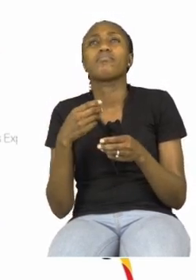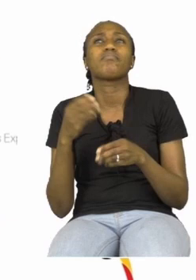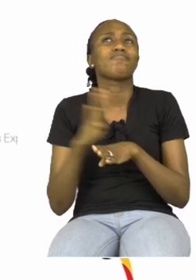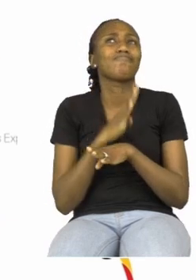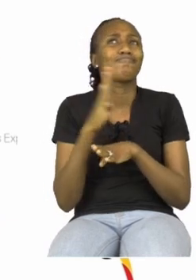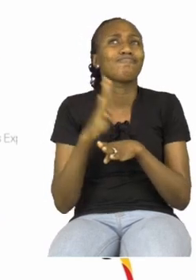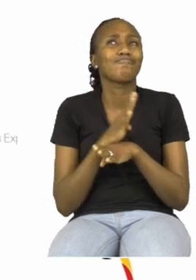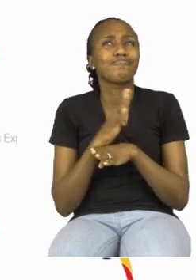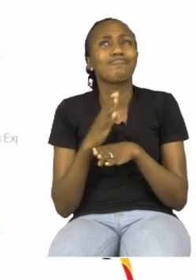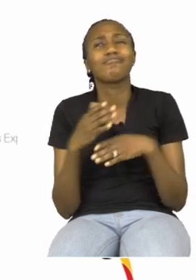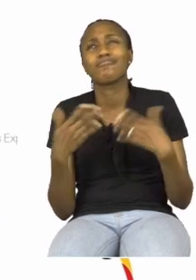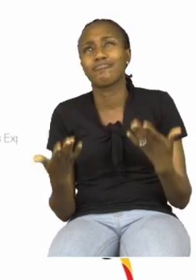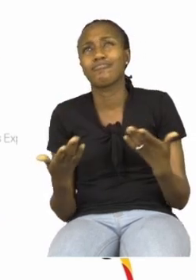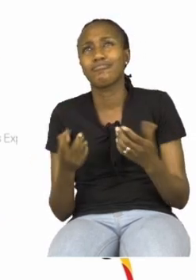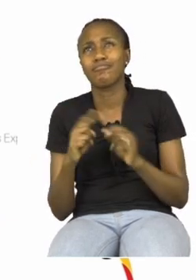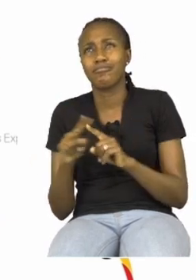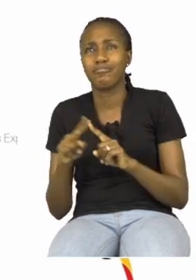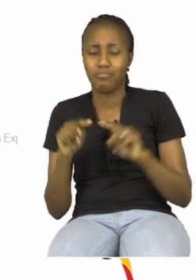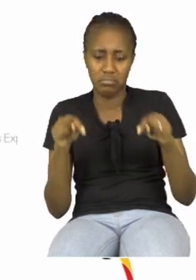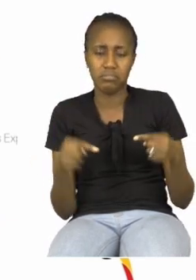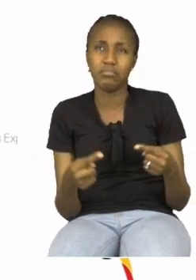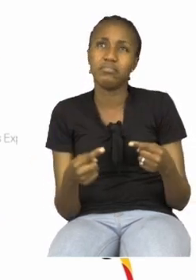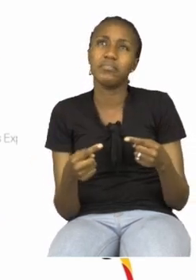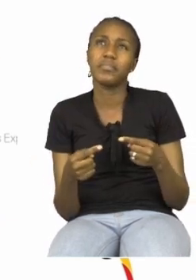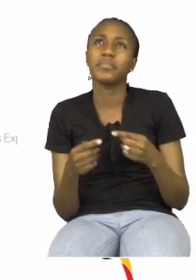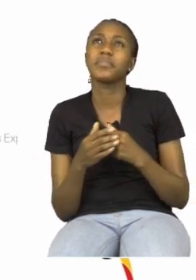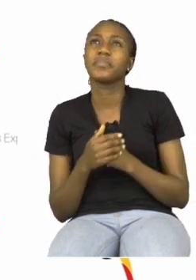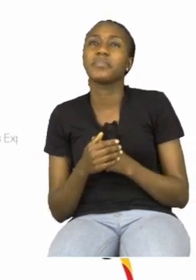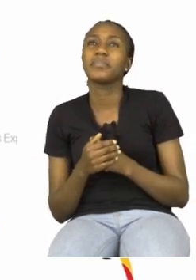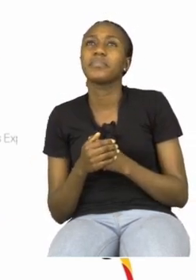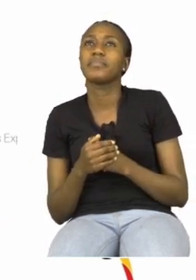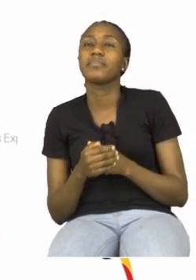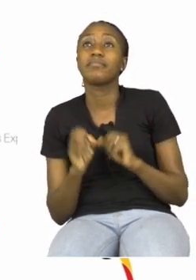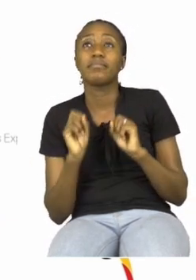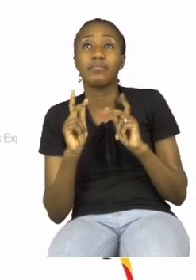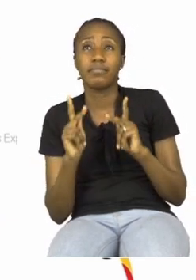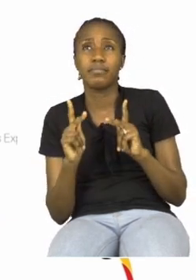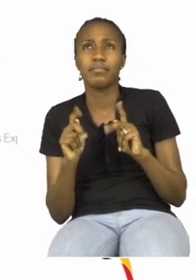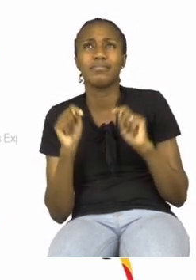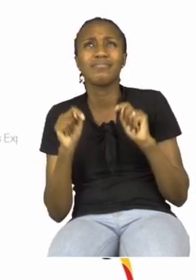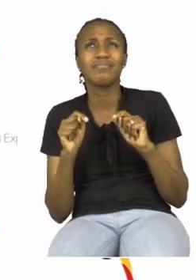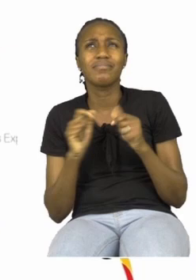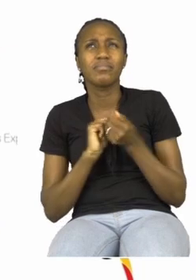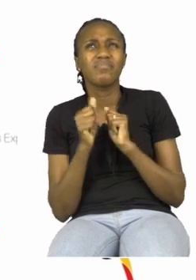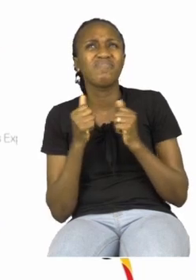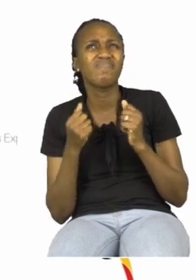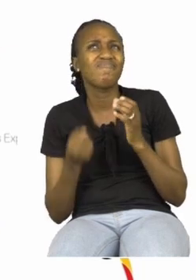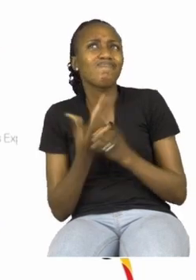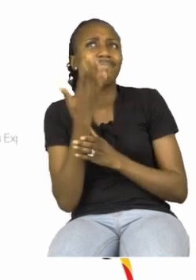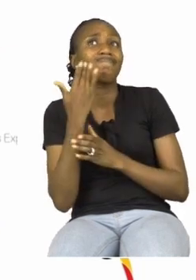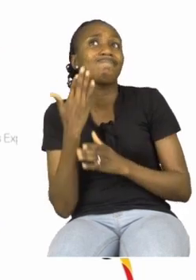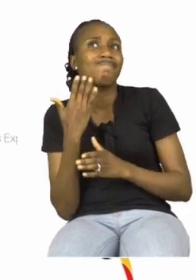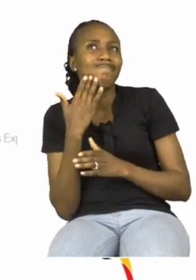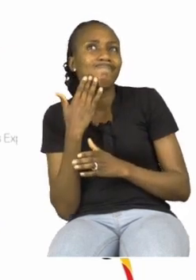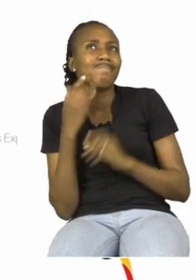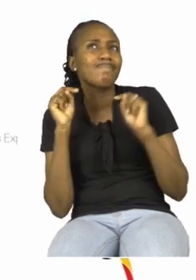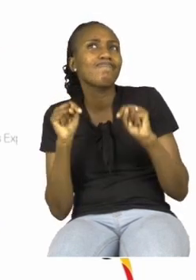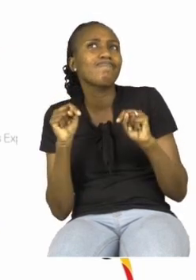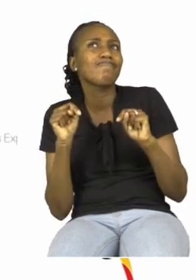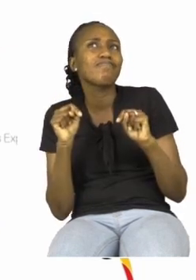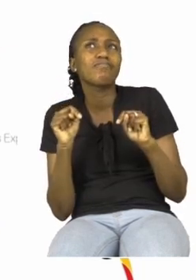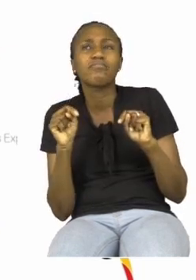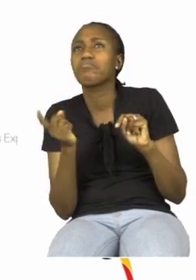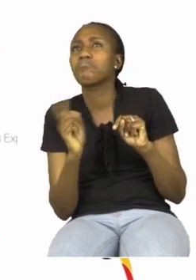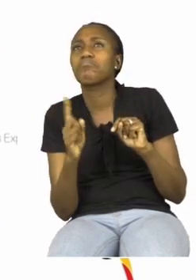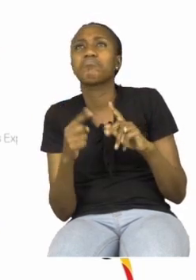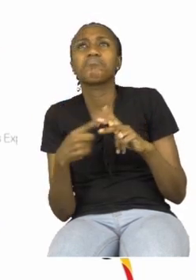do certain sections of the federation's work. All right. Now, when was this sport code established in Namibia, and currently, what are just some of the things